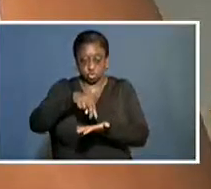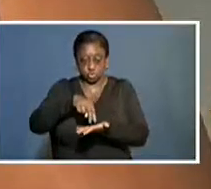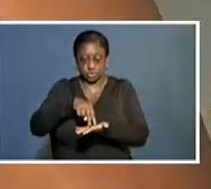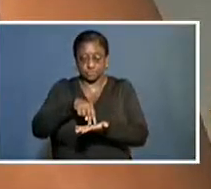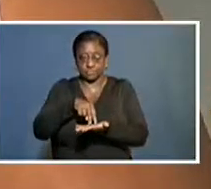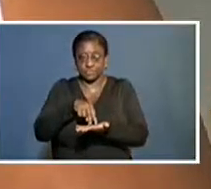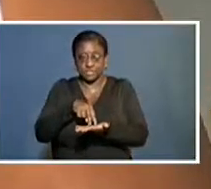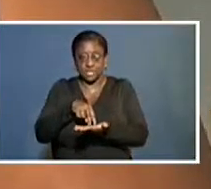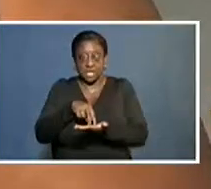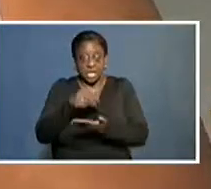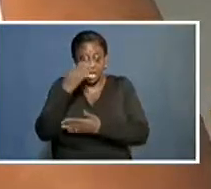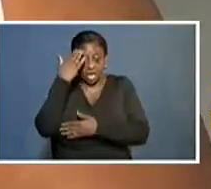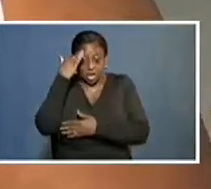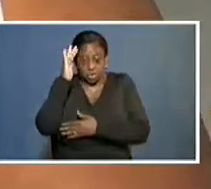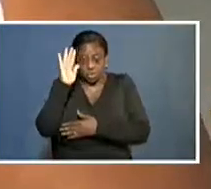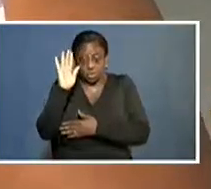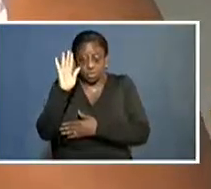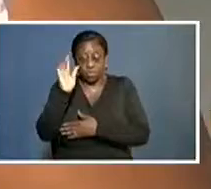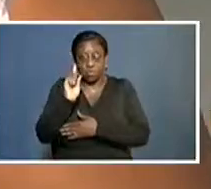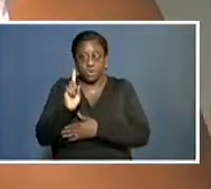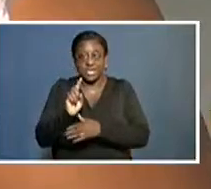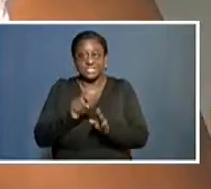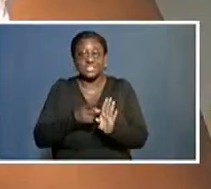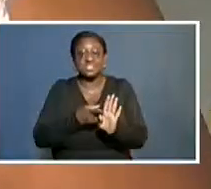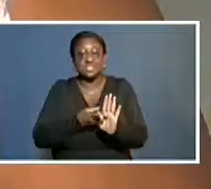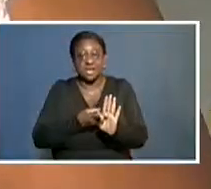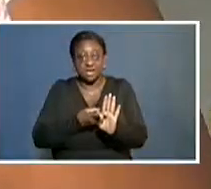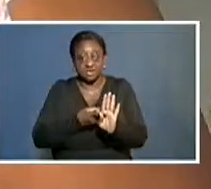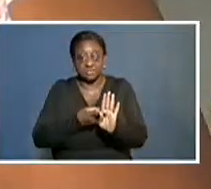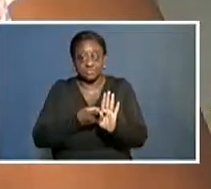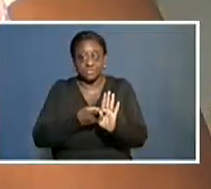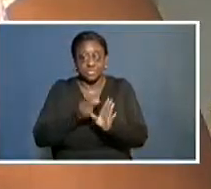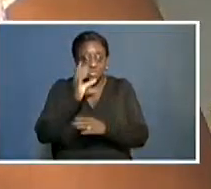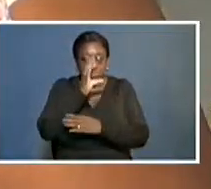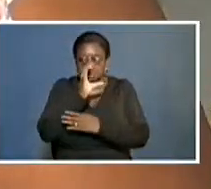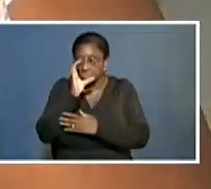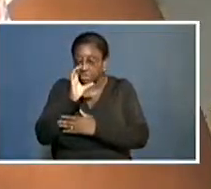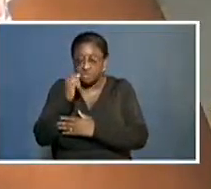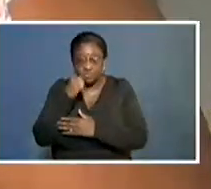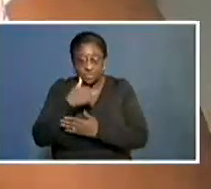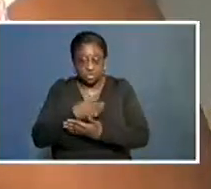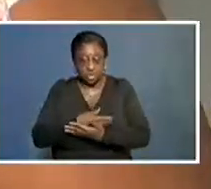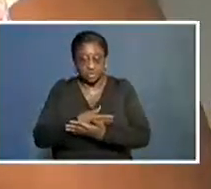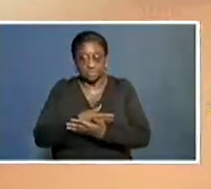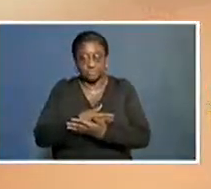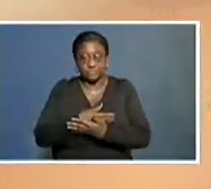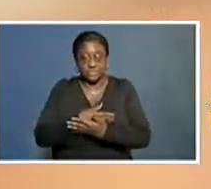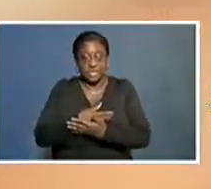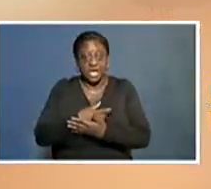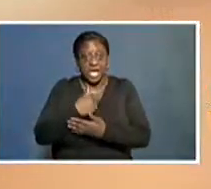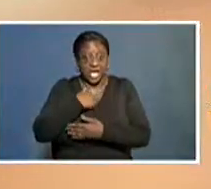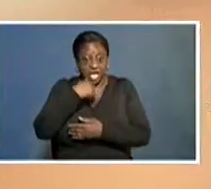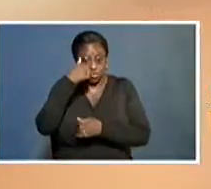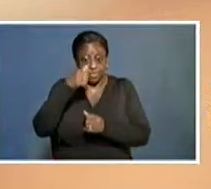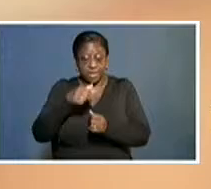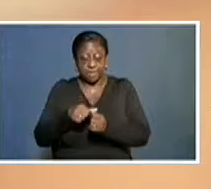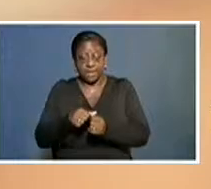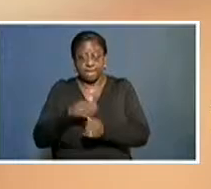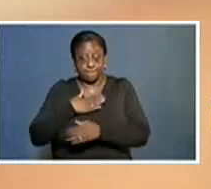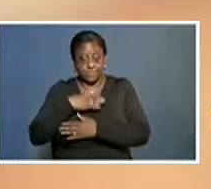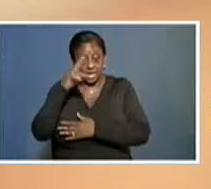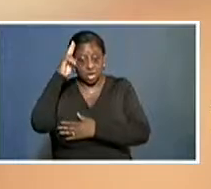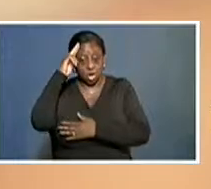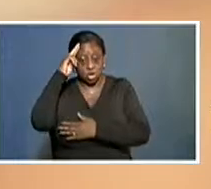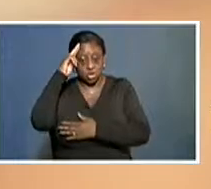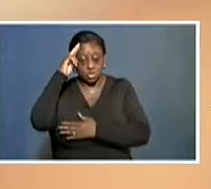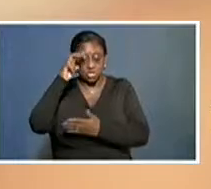there. You don't know where. I didn't know where to start to even say, look for her. And I remember my uncle